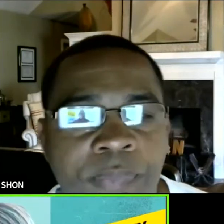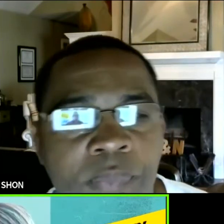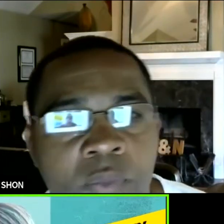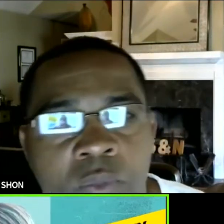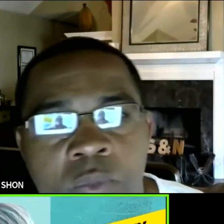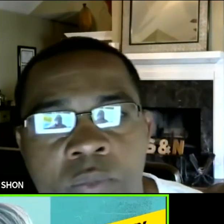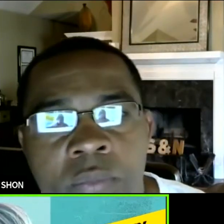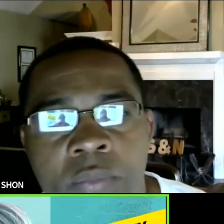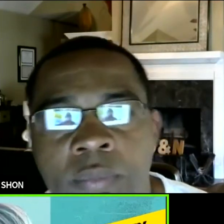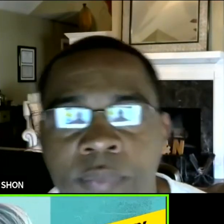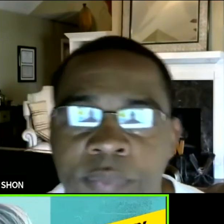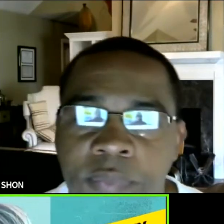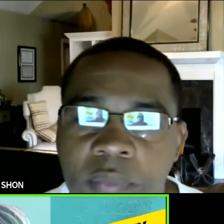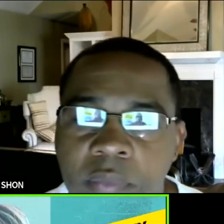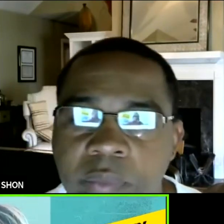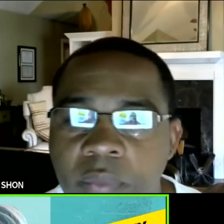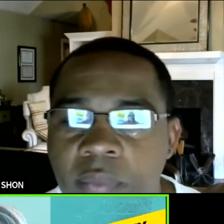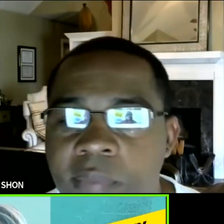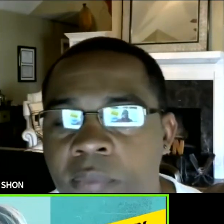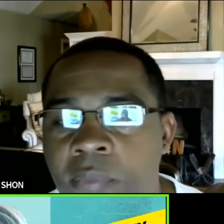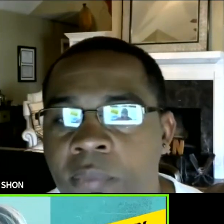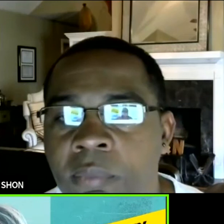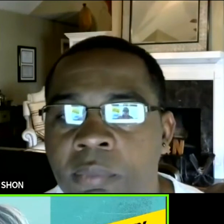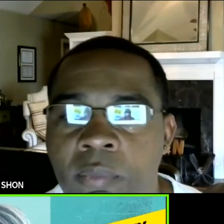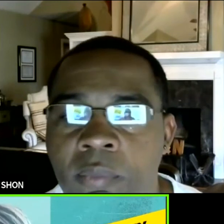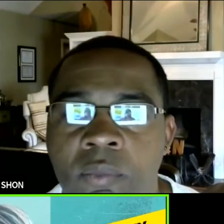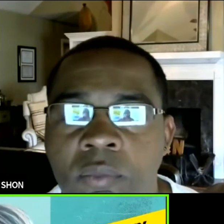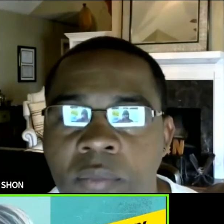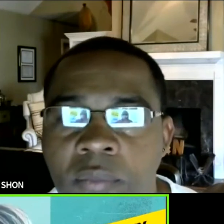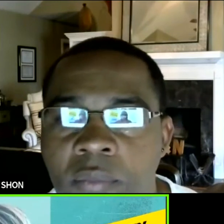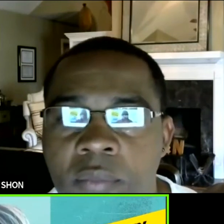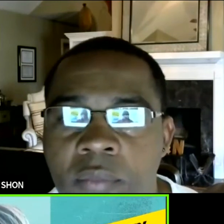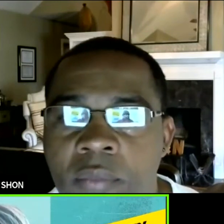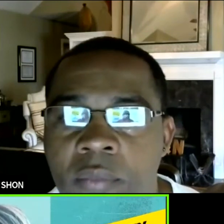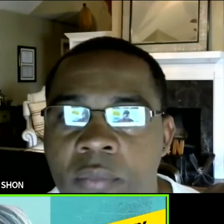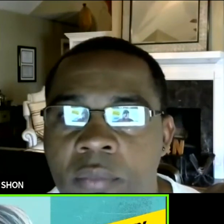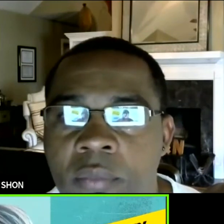Let's see, where's my video? Had it pulled up.